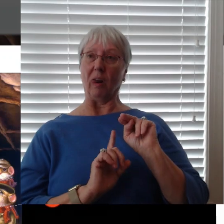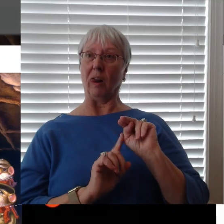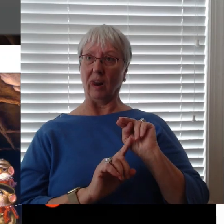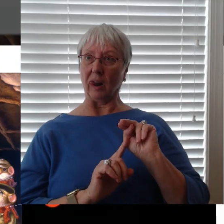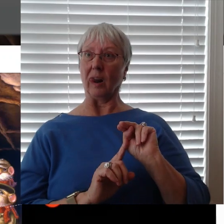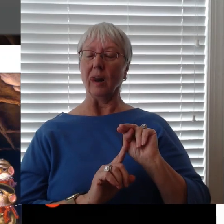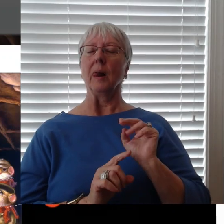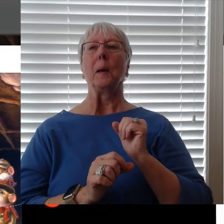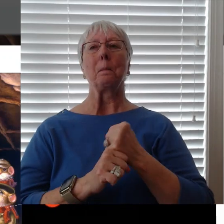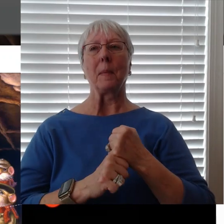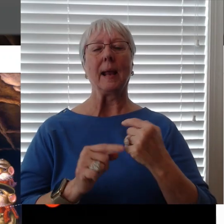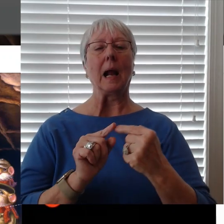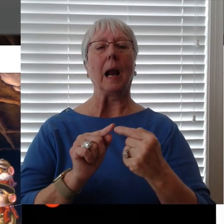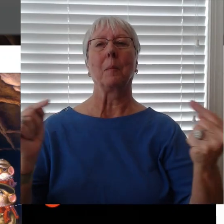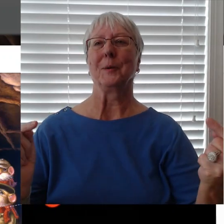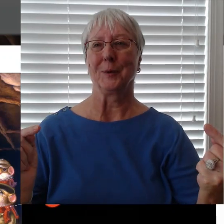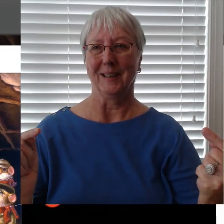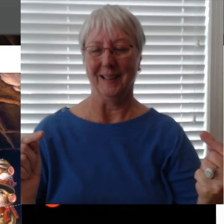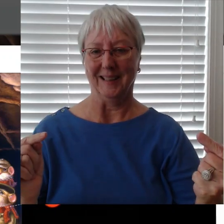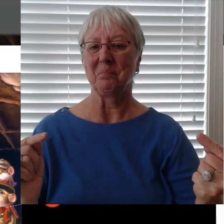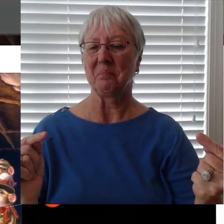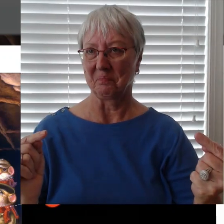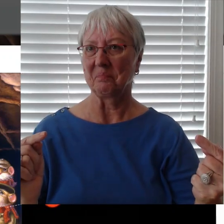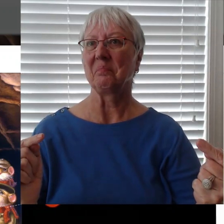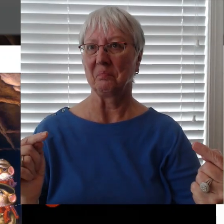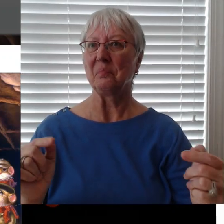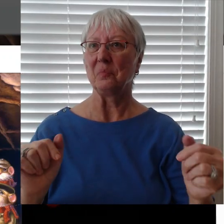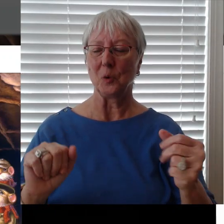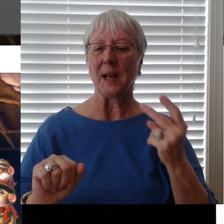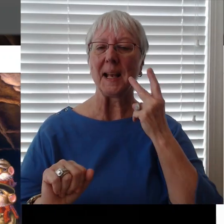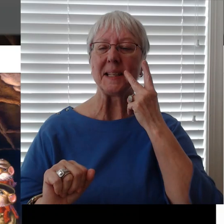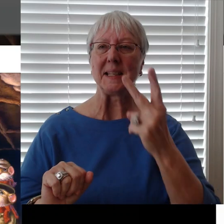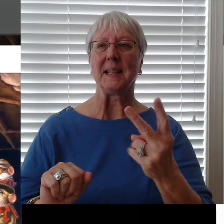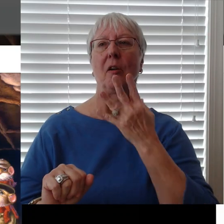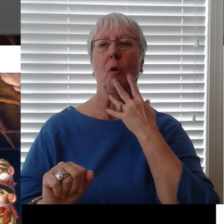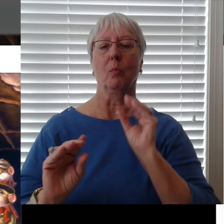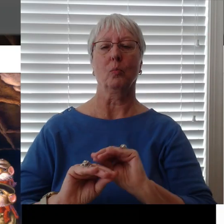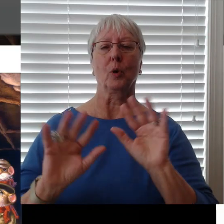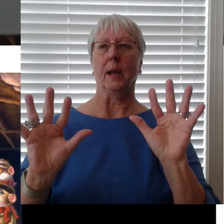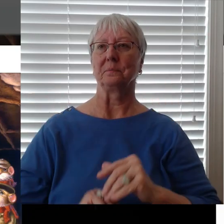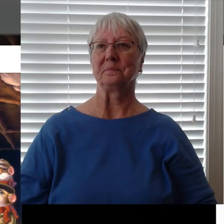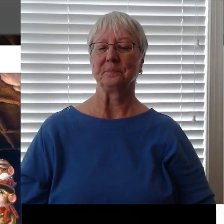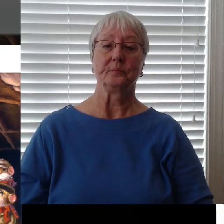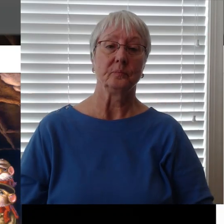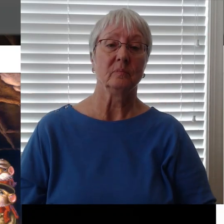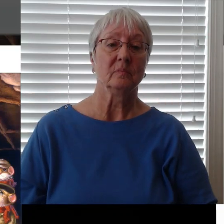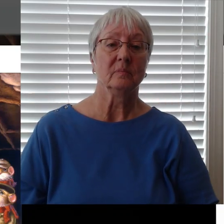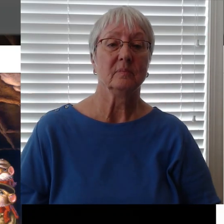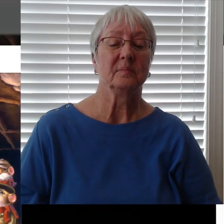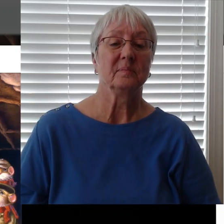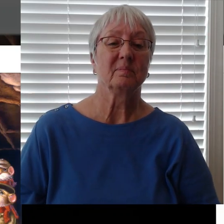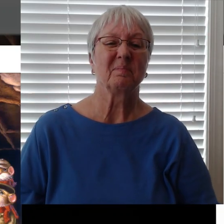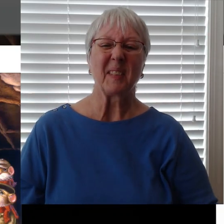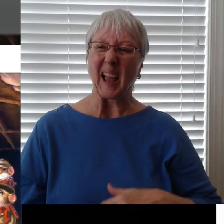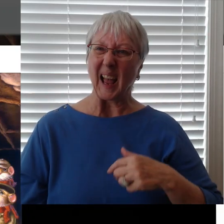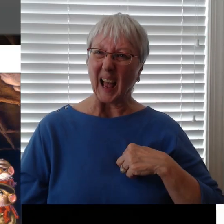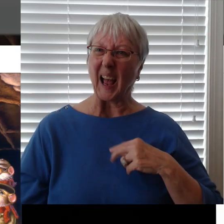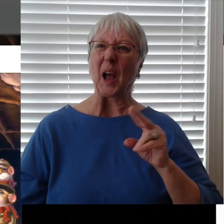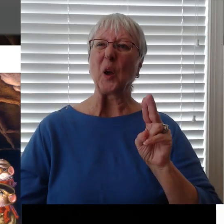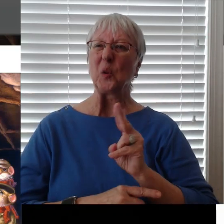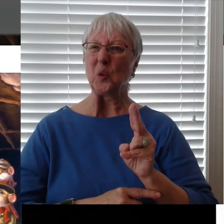top and created the greatest vibrant reaction in the piece. Similar to the wildwood painting, I used a wide range